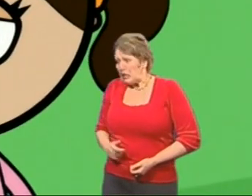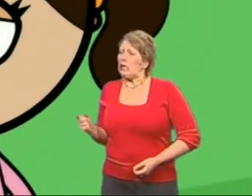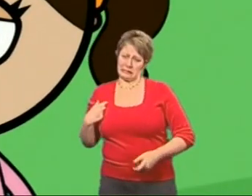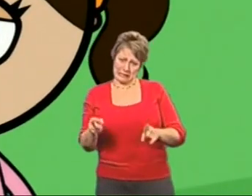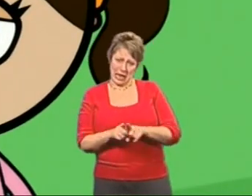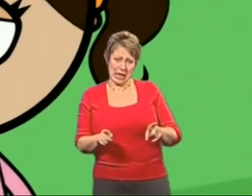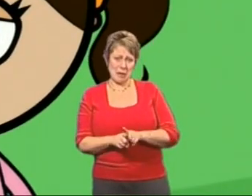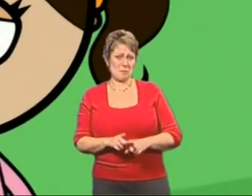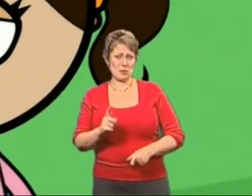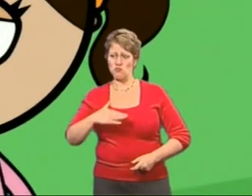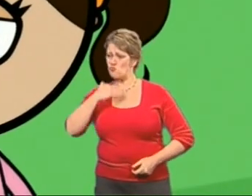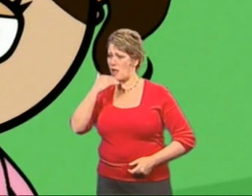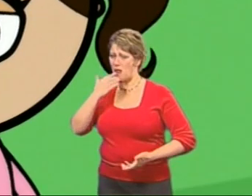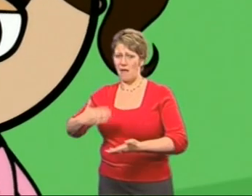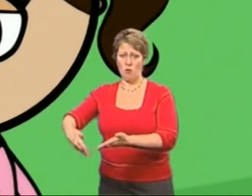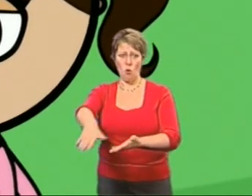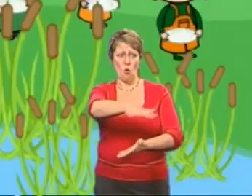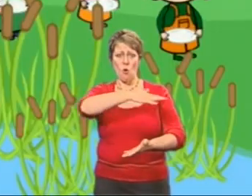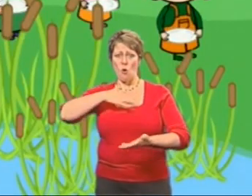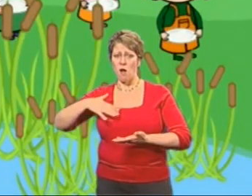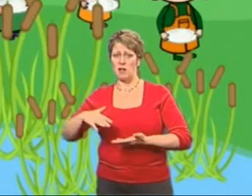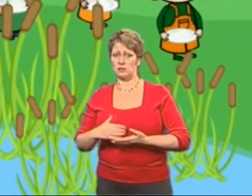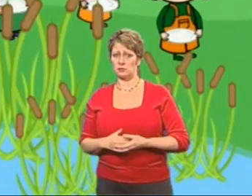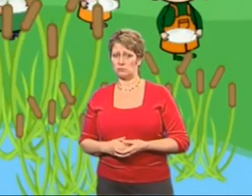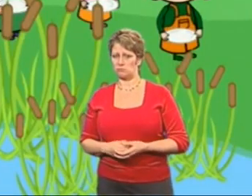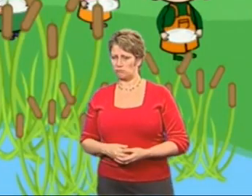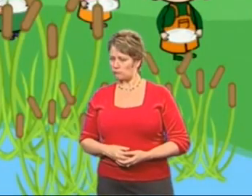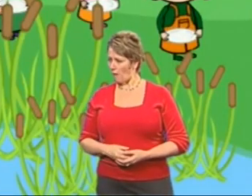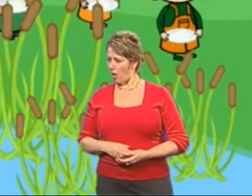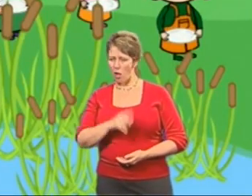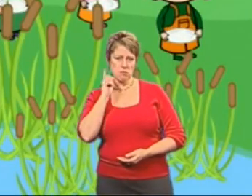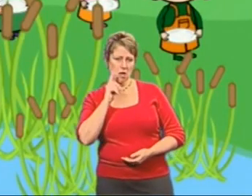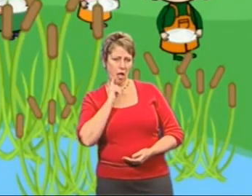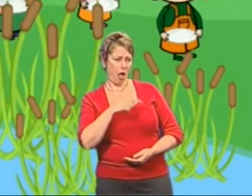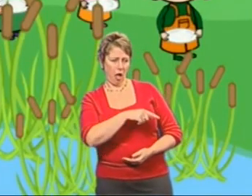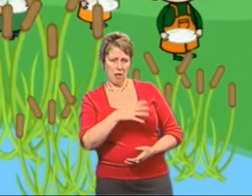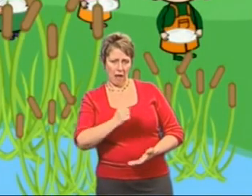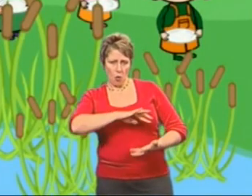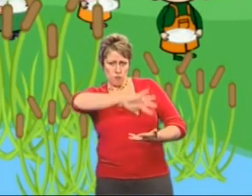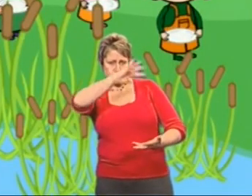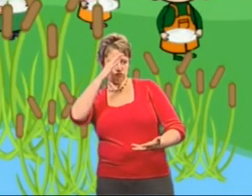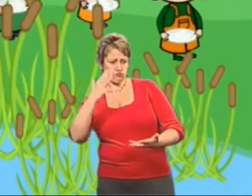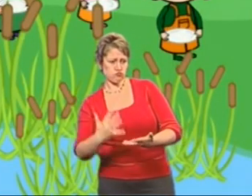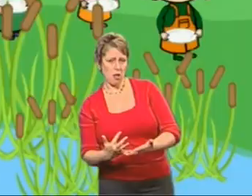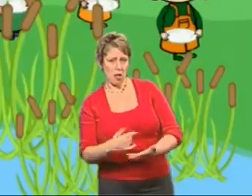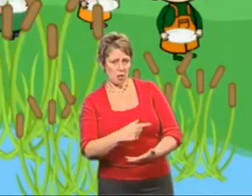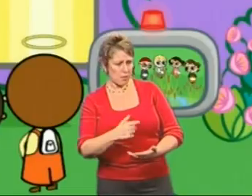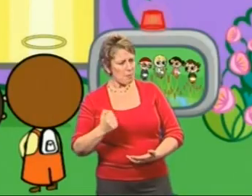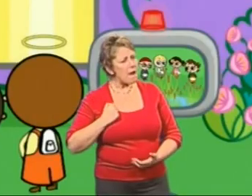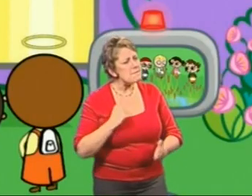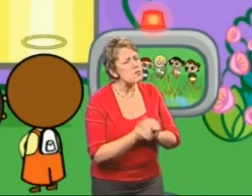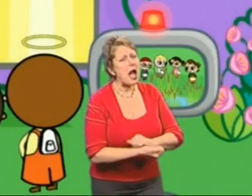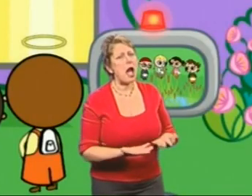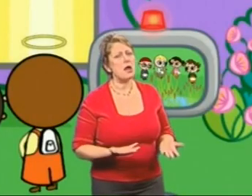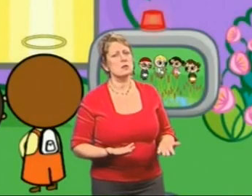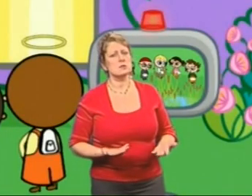too. There's not enough food to go round. Not when Jess has got it all. She's supposed to be our friend.